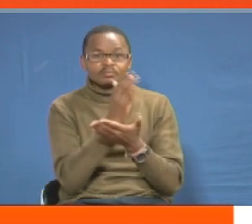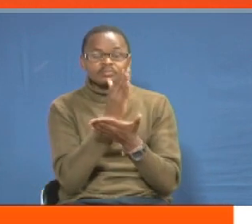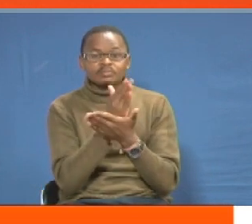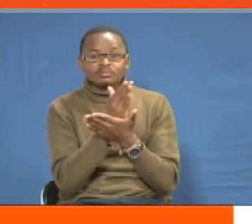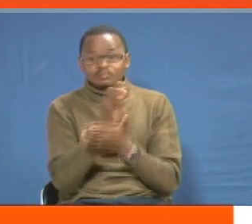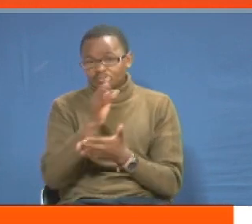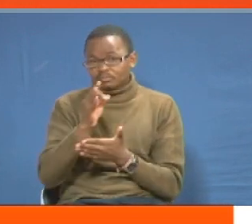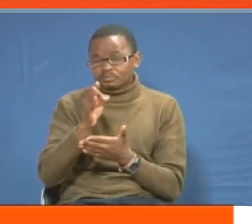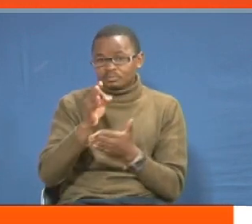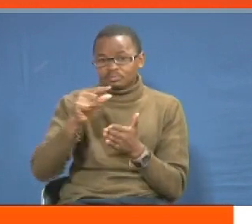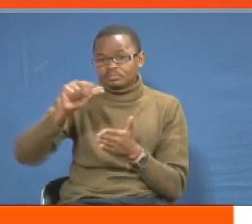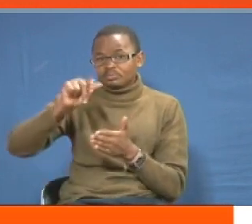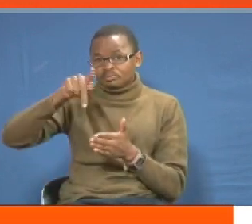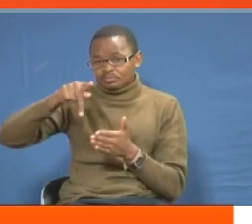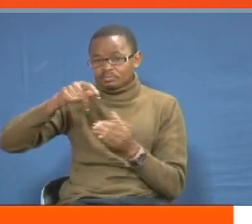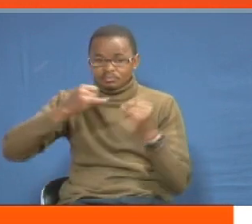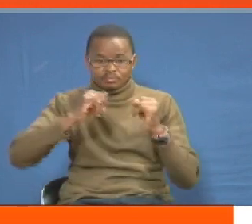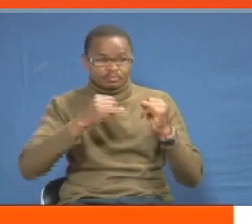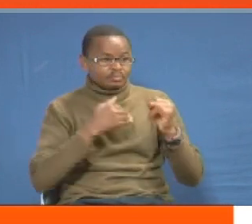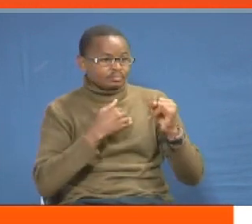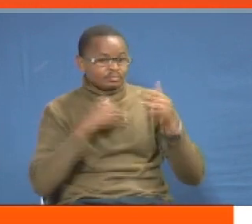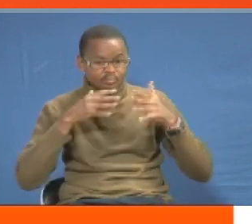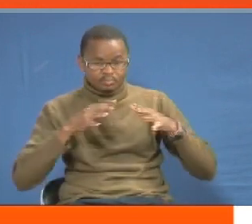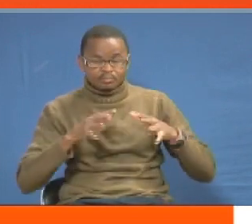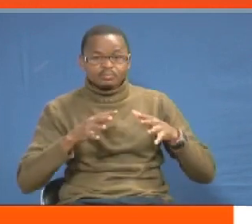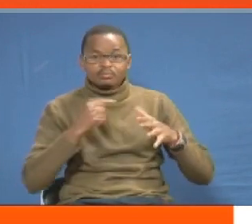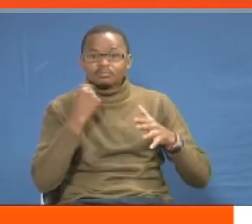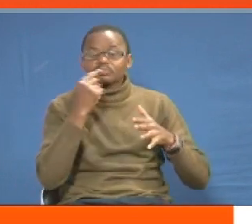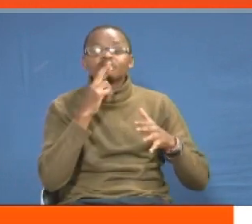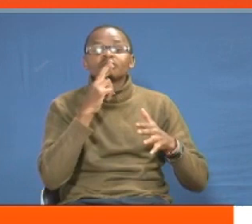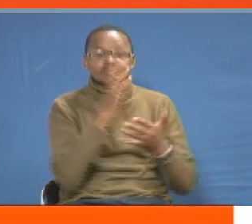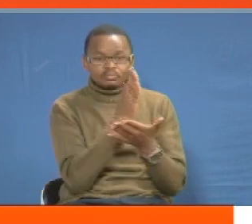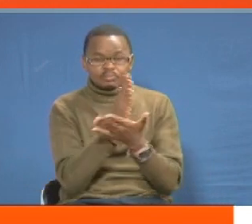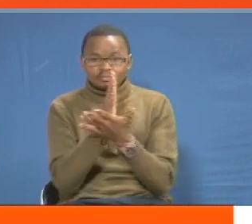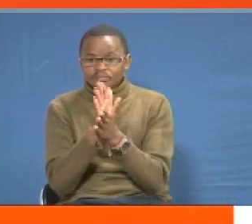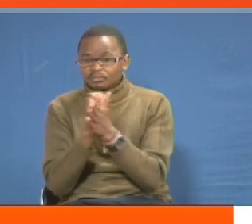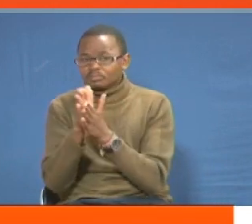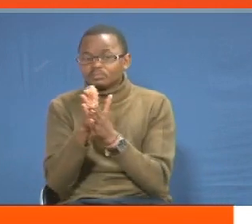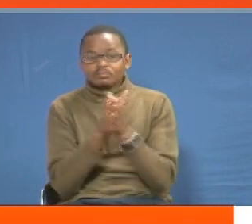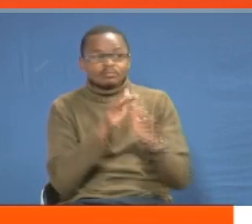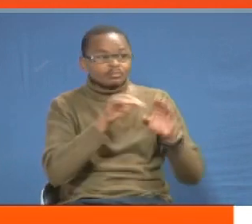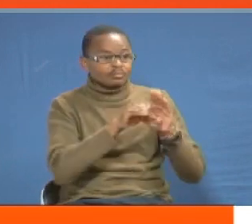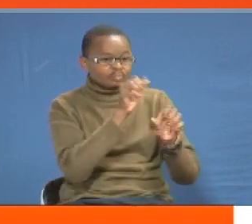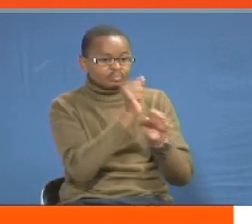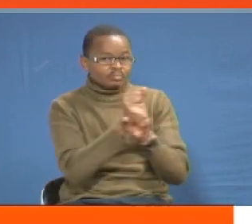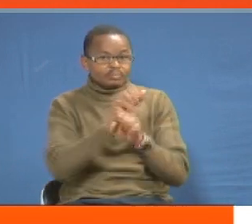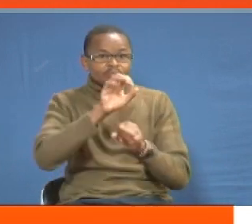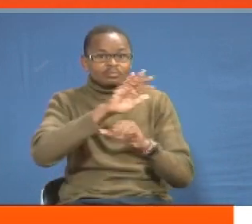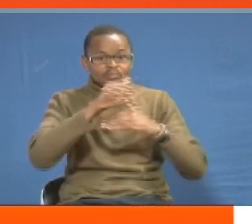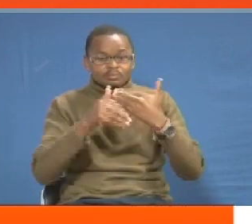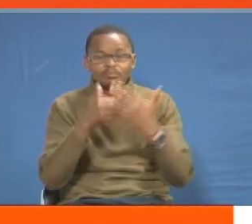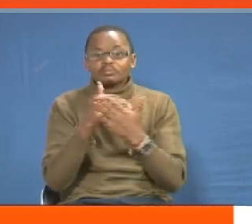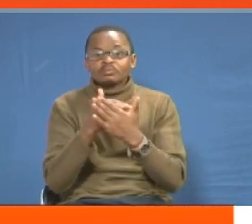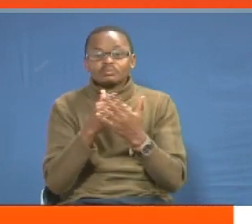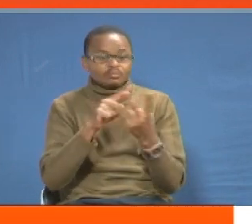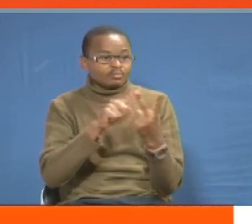is tracked. If there's gap in implementation, we have stakeholders who are really interested in working with